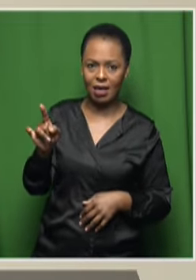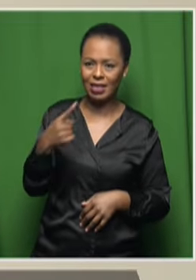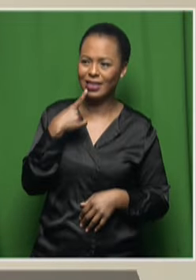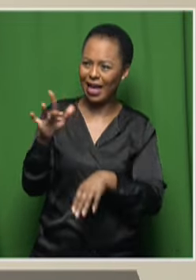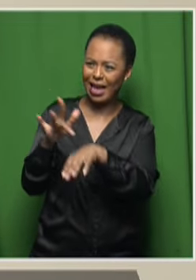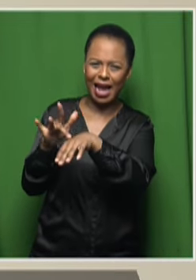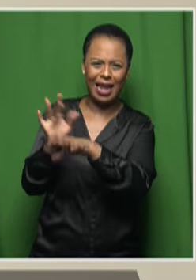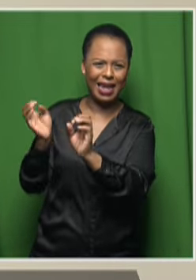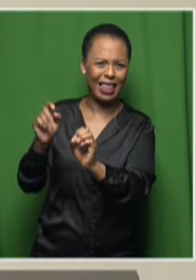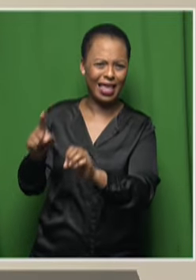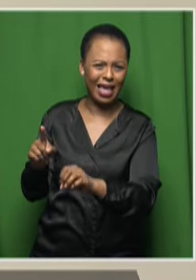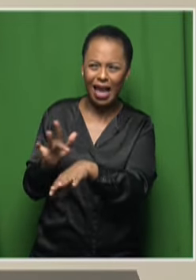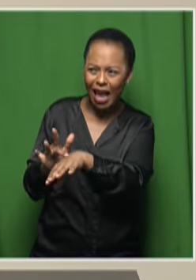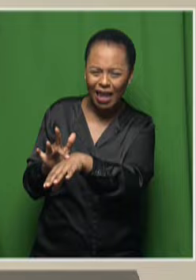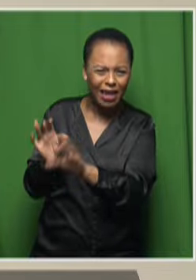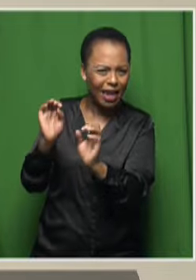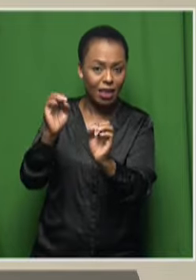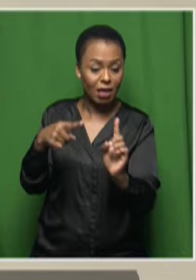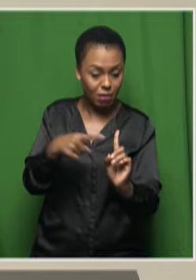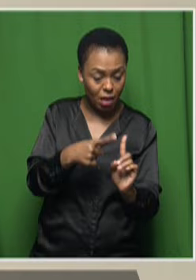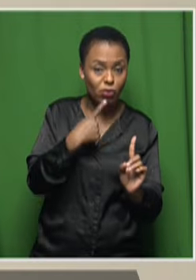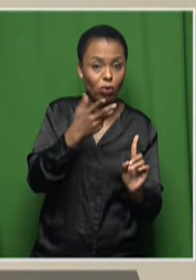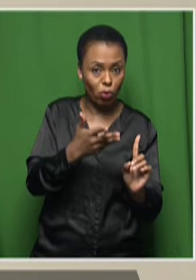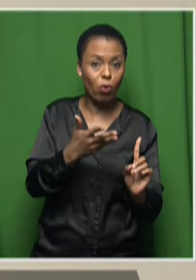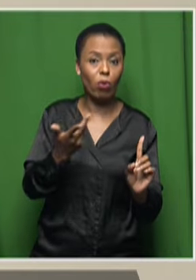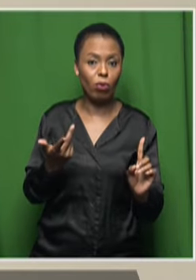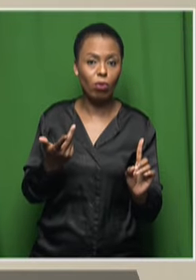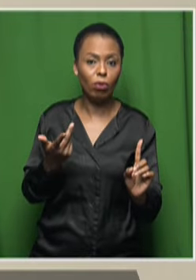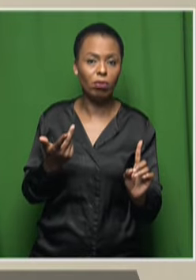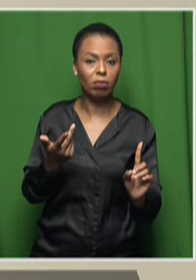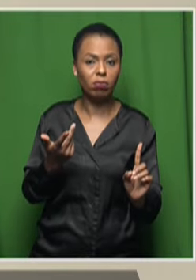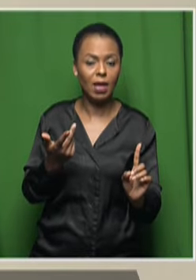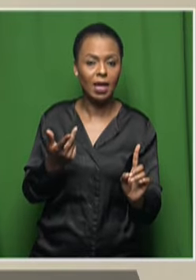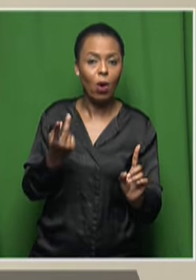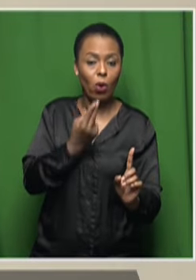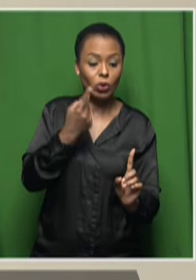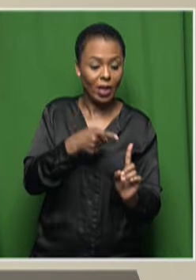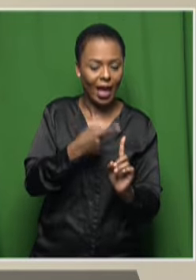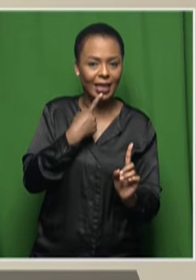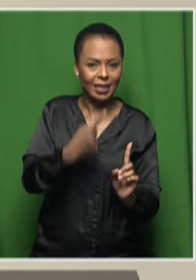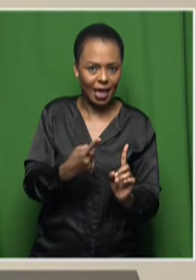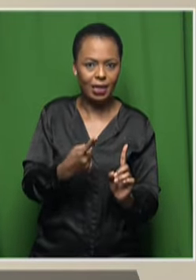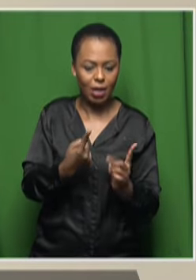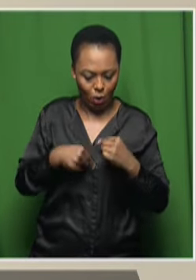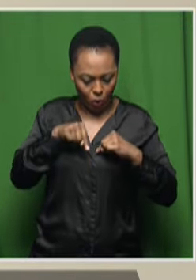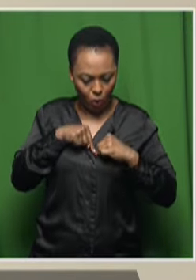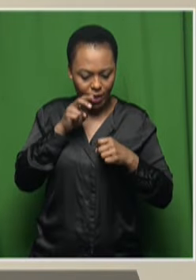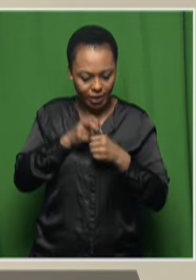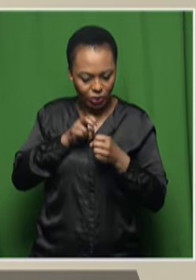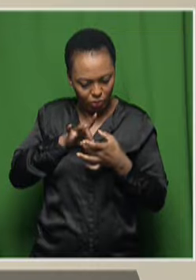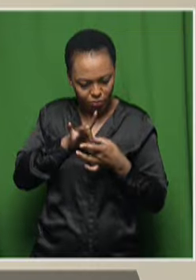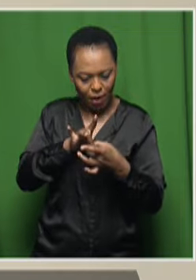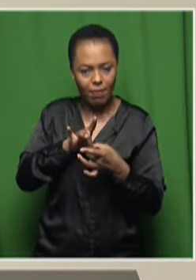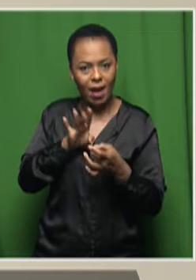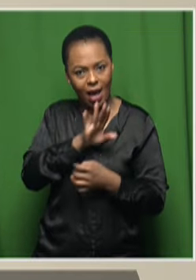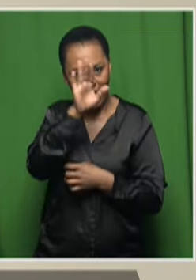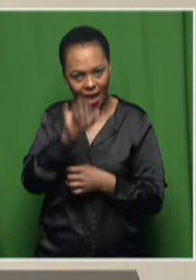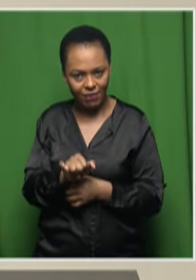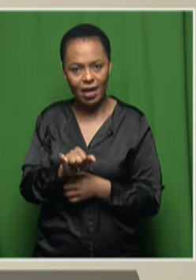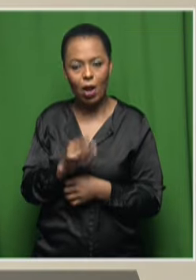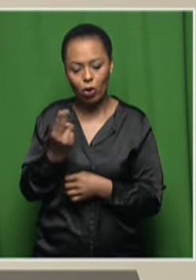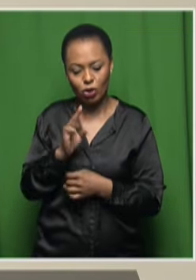for nothing. It's Sobukwe himself who said, we must first and foremost be loyal to Africa and